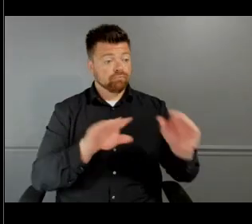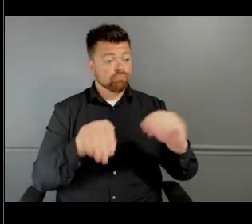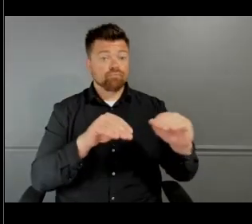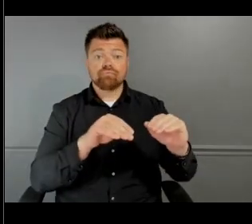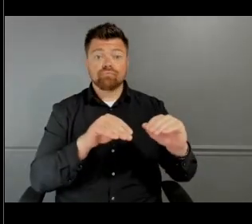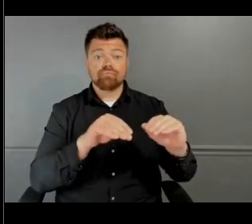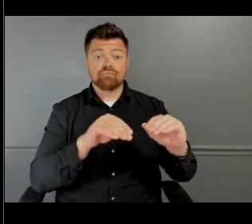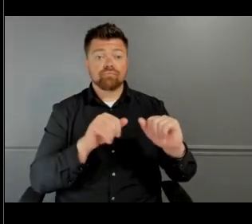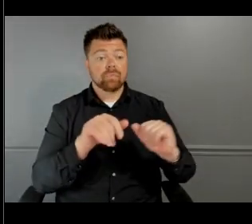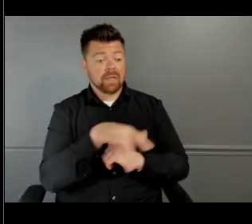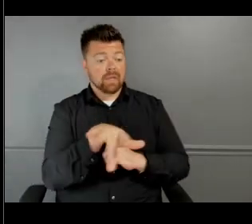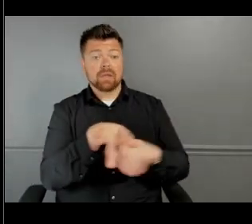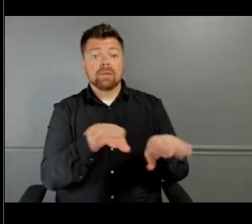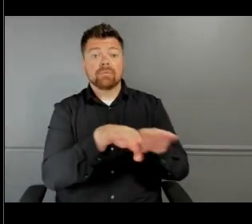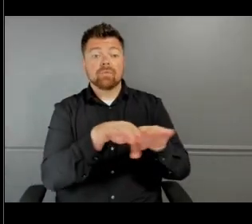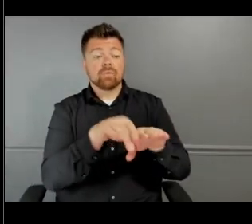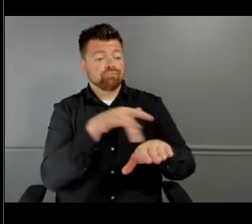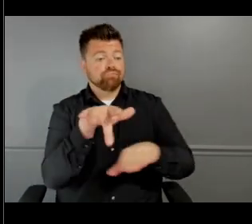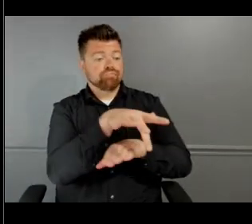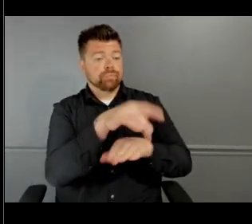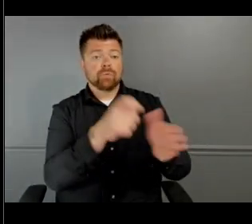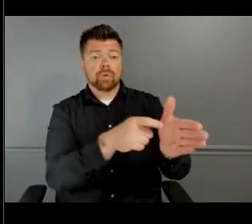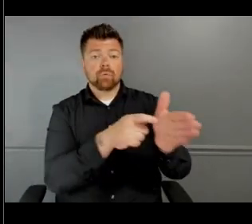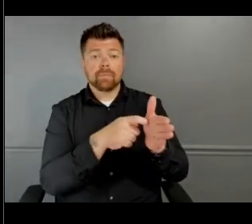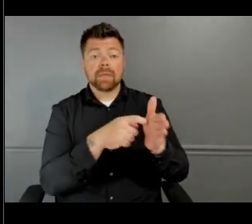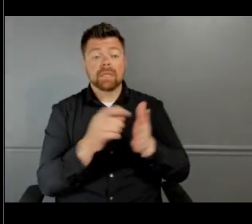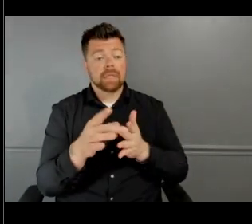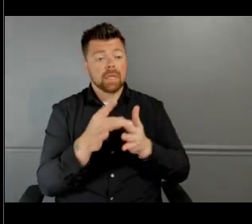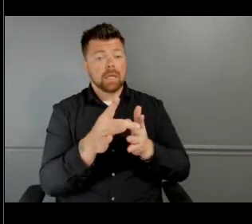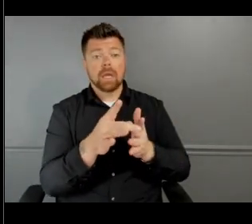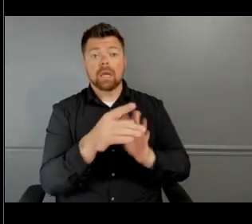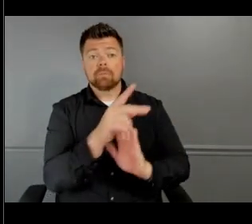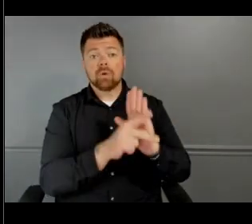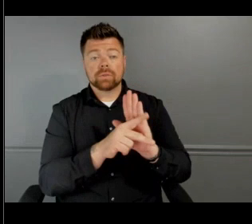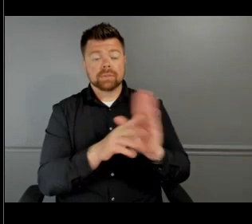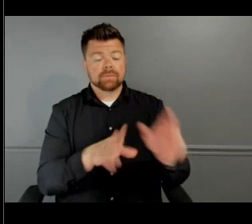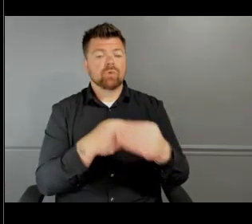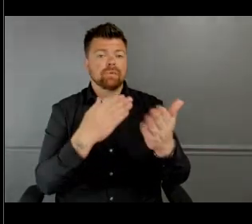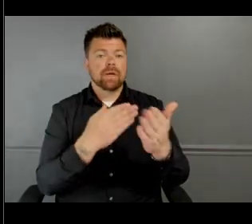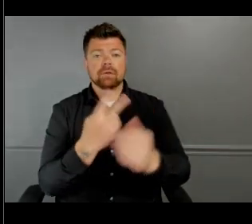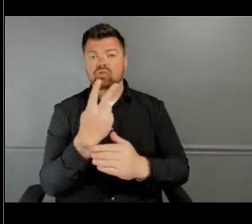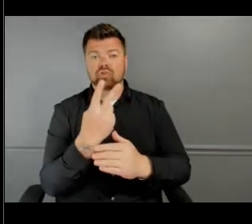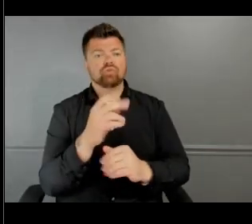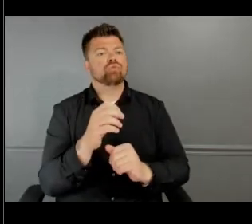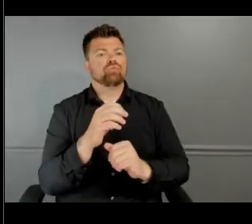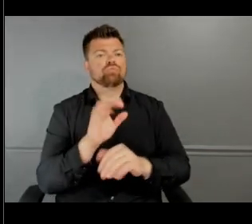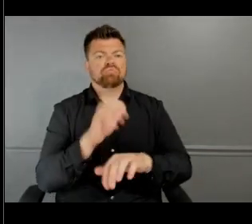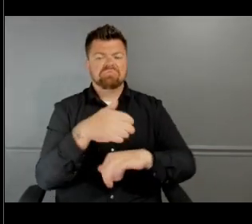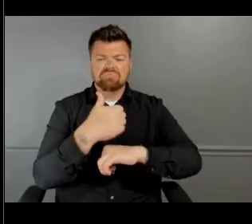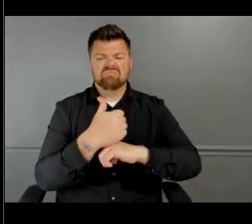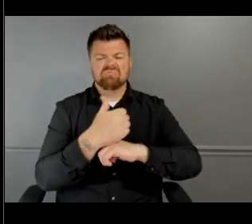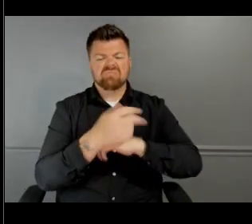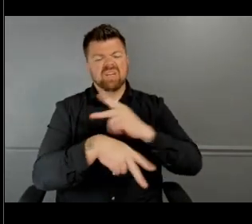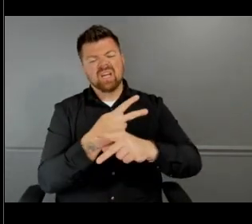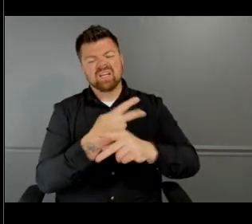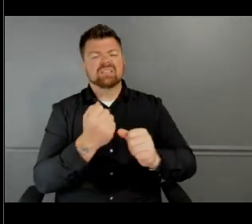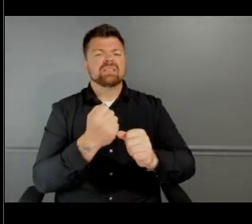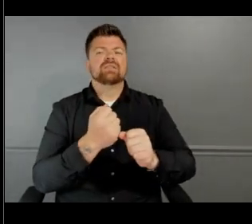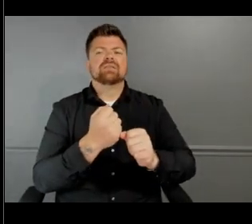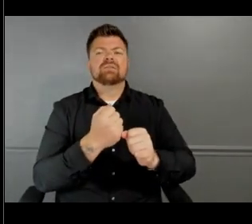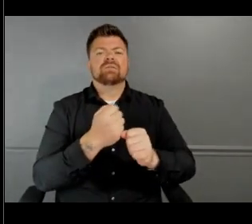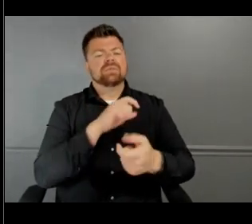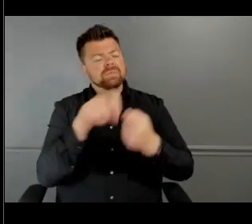clear floor space requirements, the guidelines provide two sets of specifications for designing